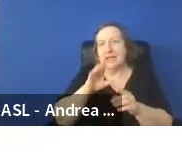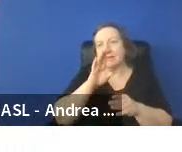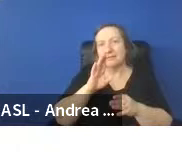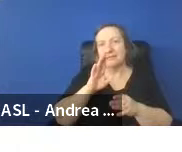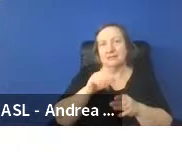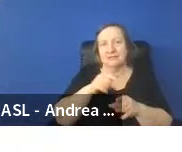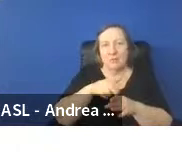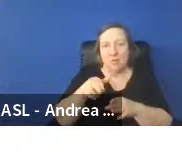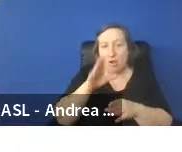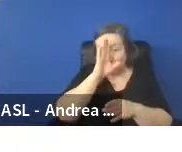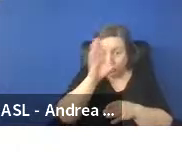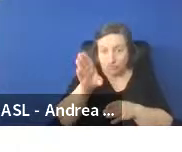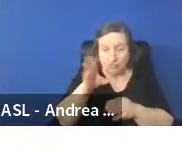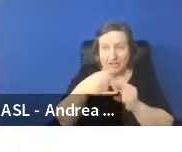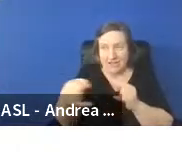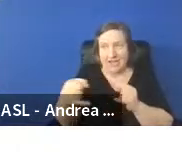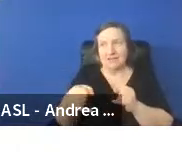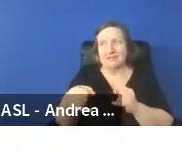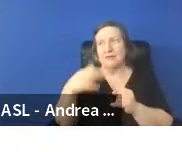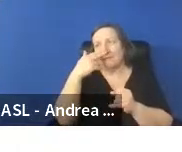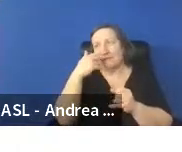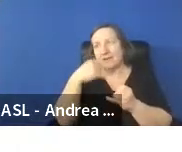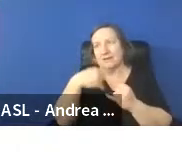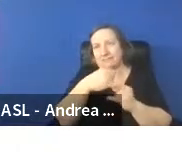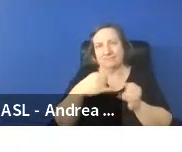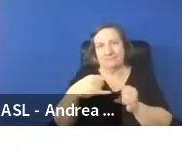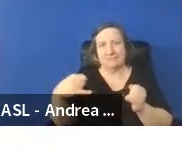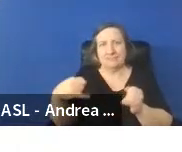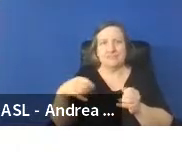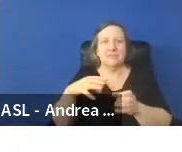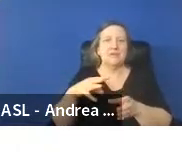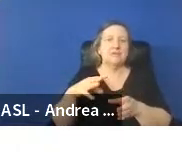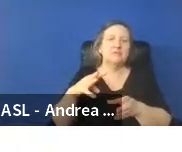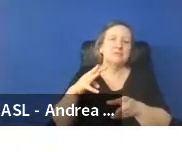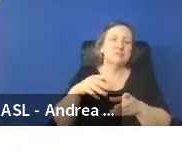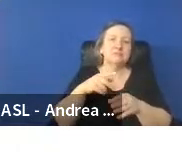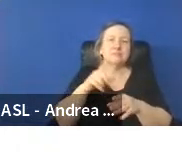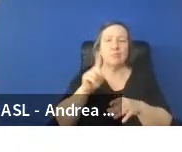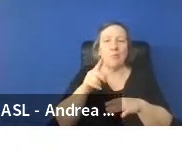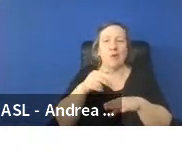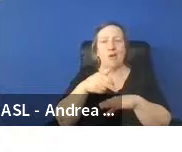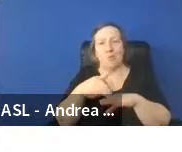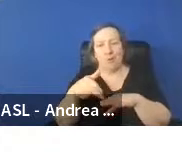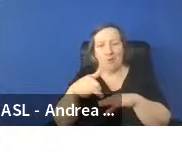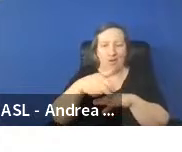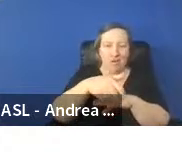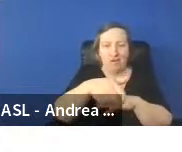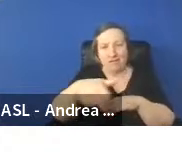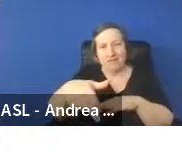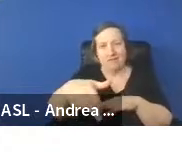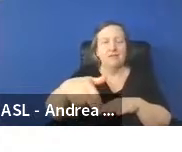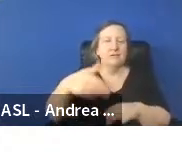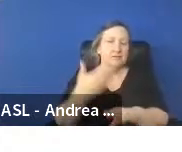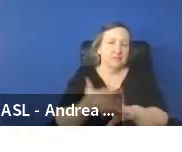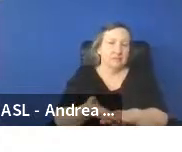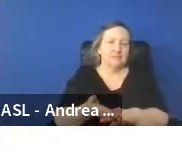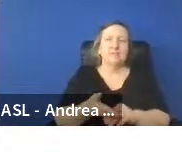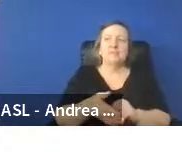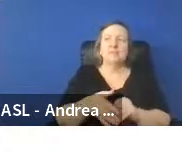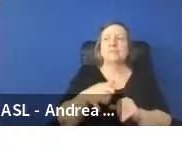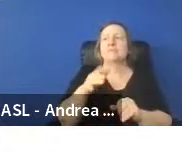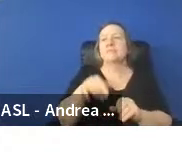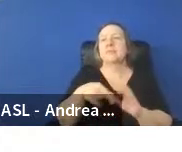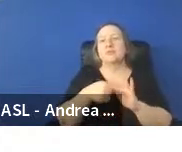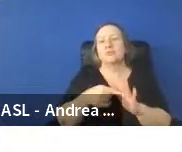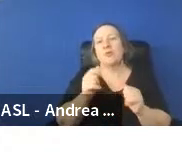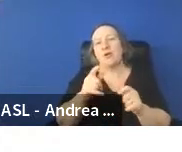for a half mile. So these funny looking shapes are called walk sheds. And what I'm showing here is around all those different stations